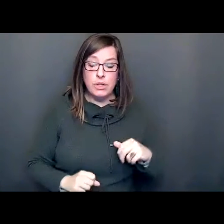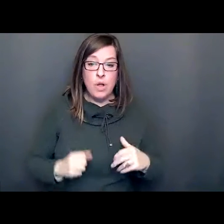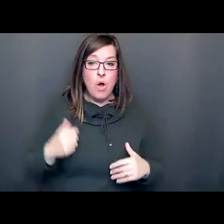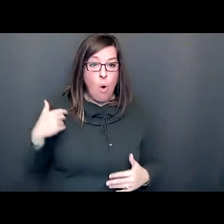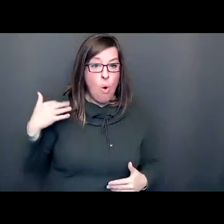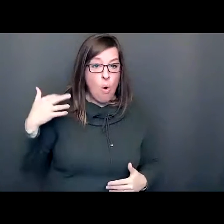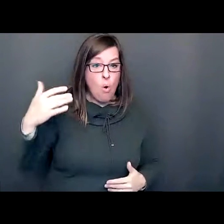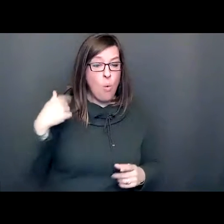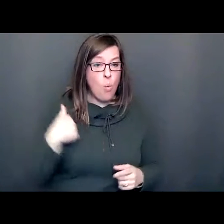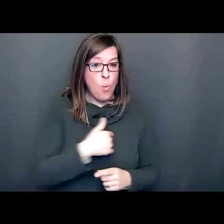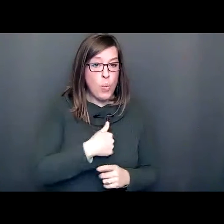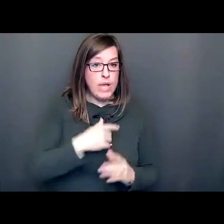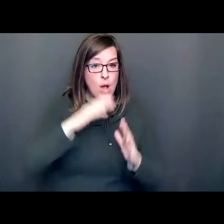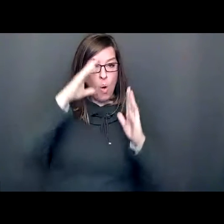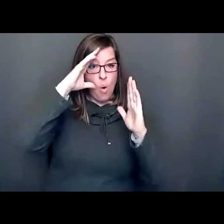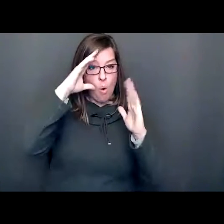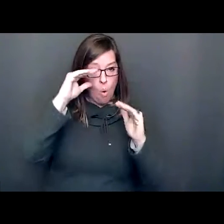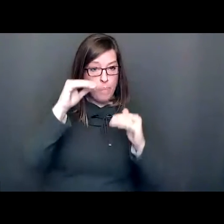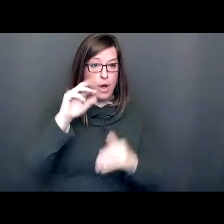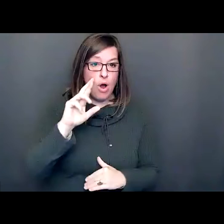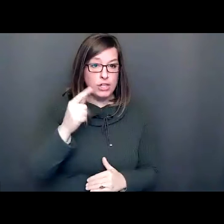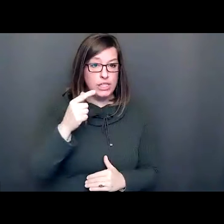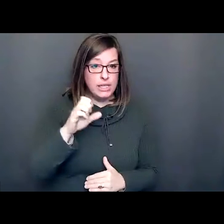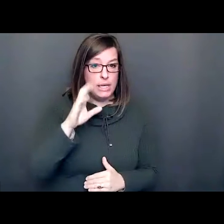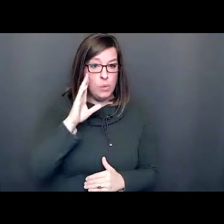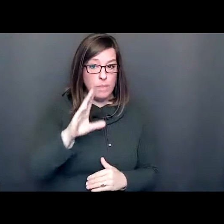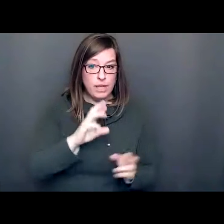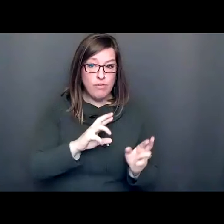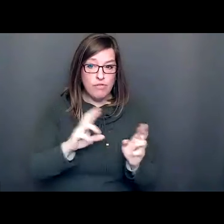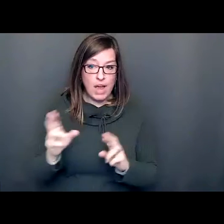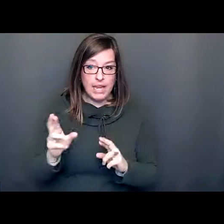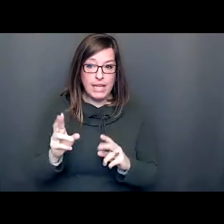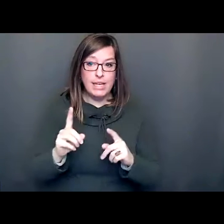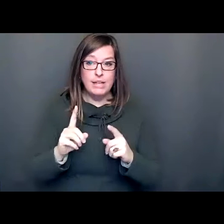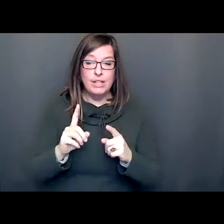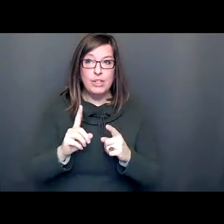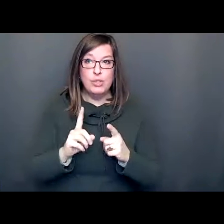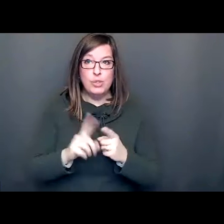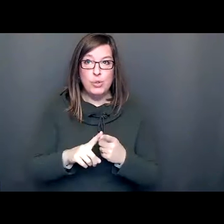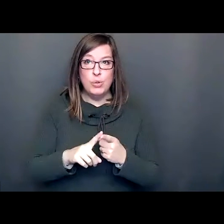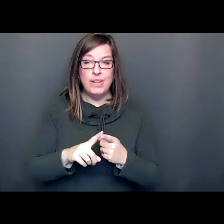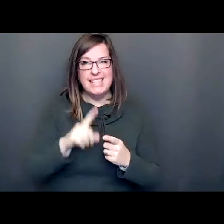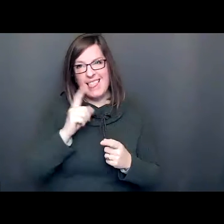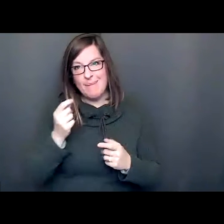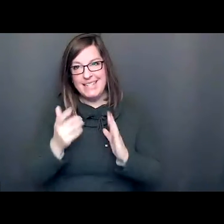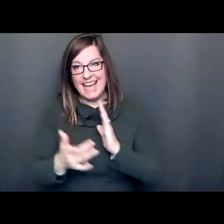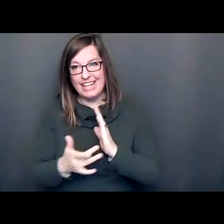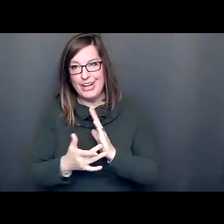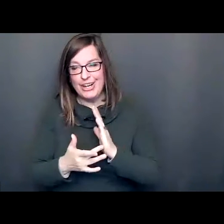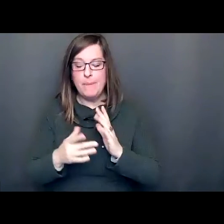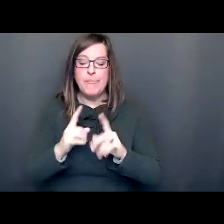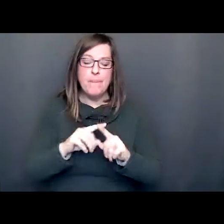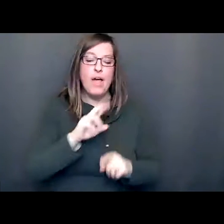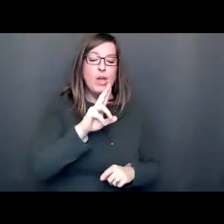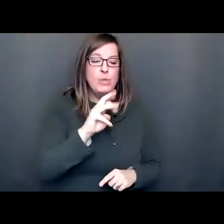that RG&E will be ready to consolidate. This gets kind of technical, but there are some things the utility has to